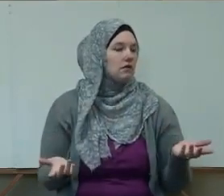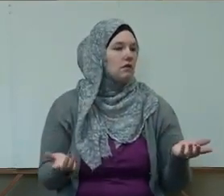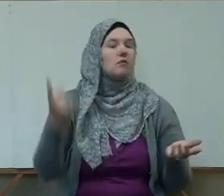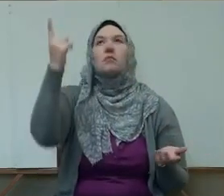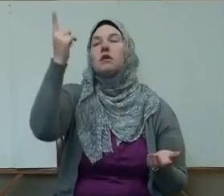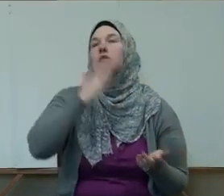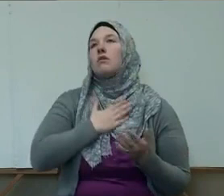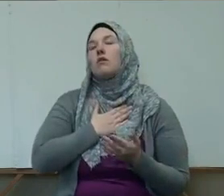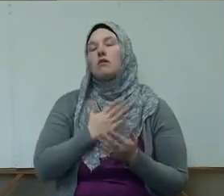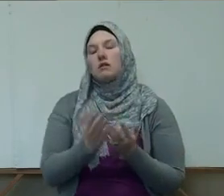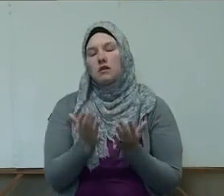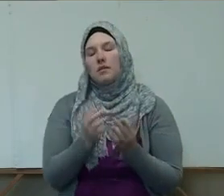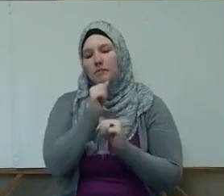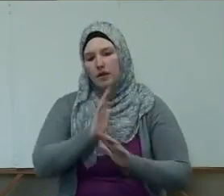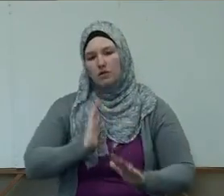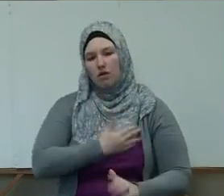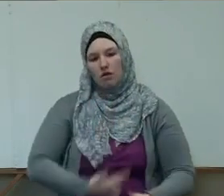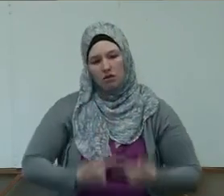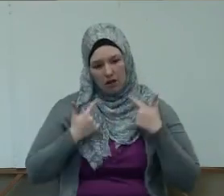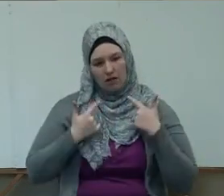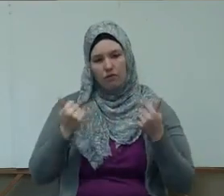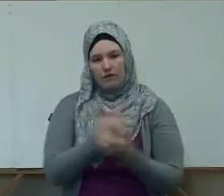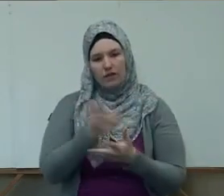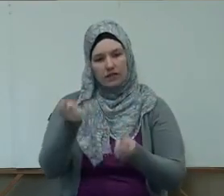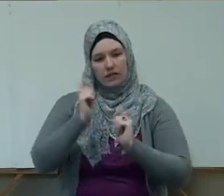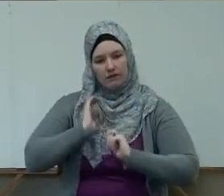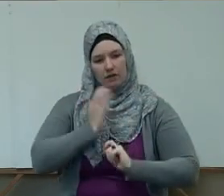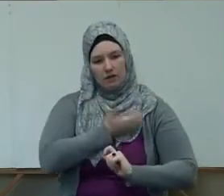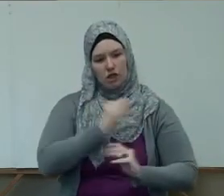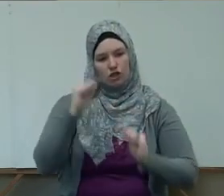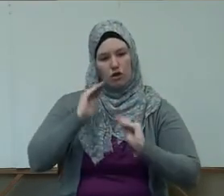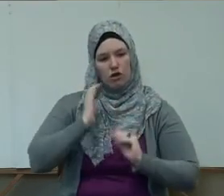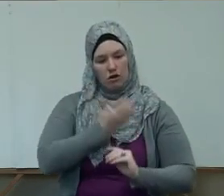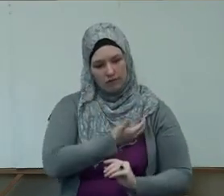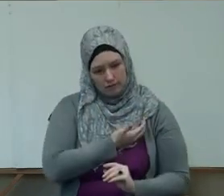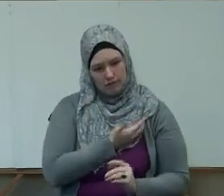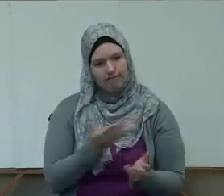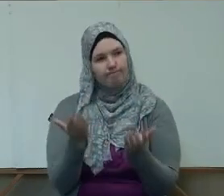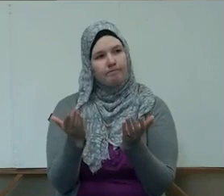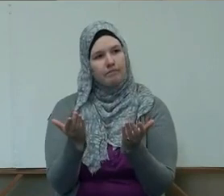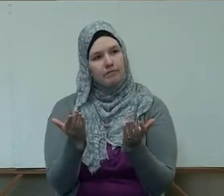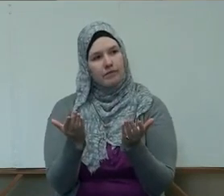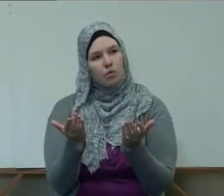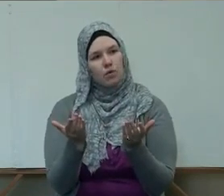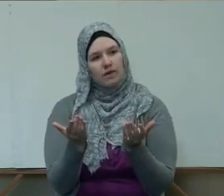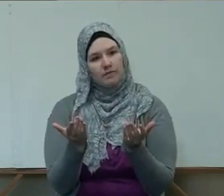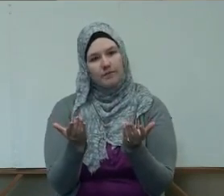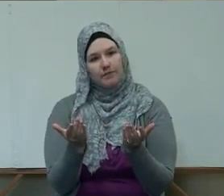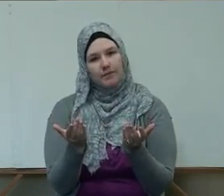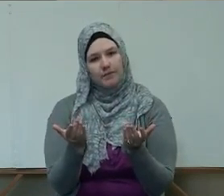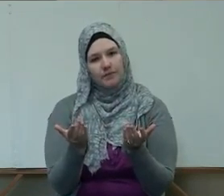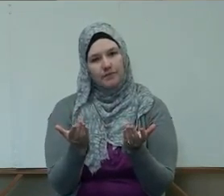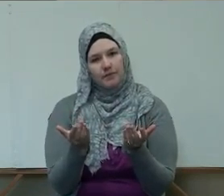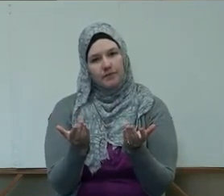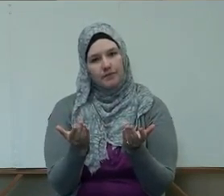bless our life with all what he has taught us. Allahumma ahdina fi man hadayt, wa'afina fi man